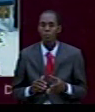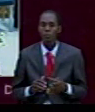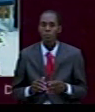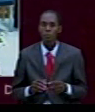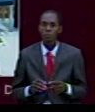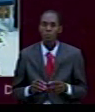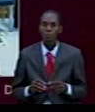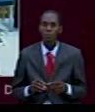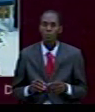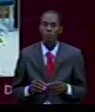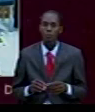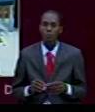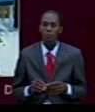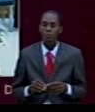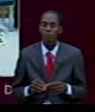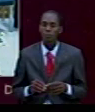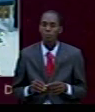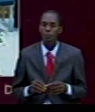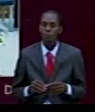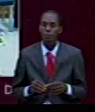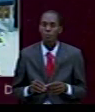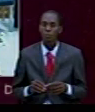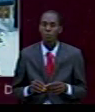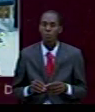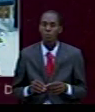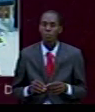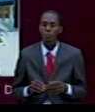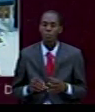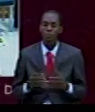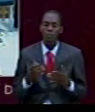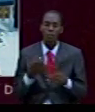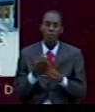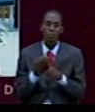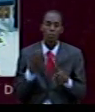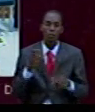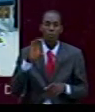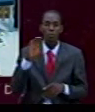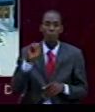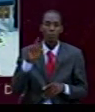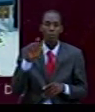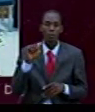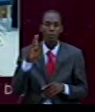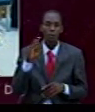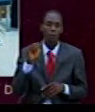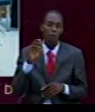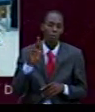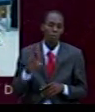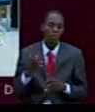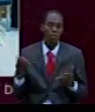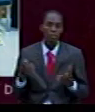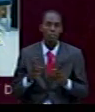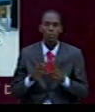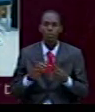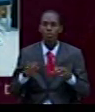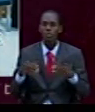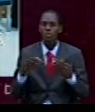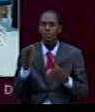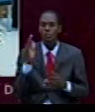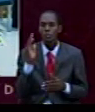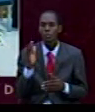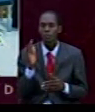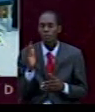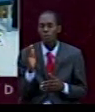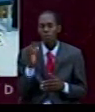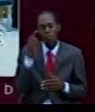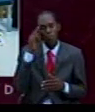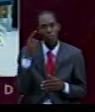Yeah, my state is Calabar, Cross River State, Nigeria. I'm here to testify what God did to me during Signs and Wonders